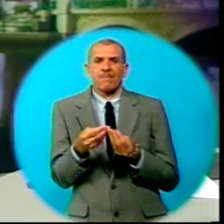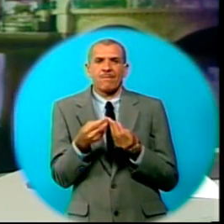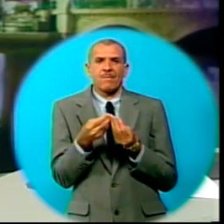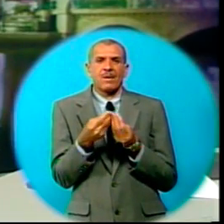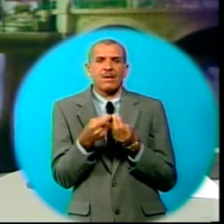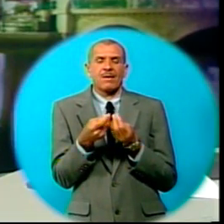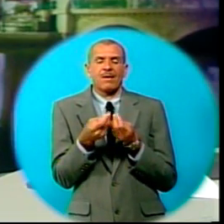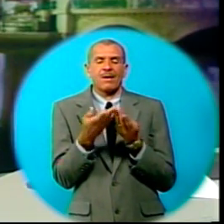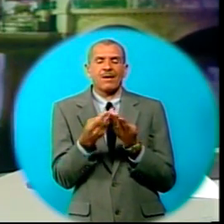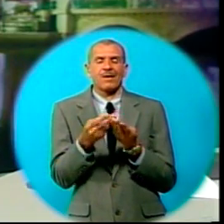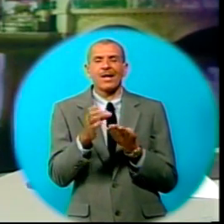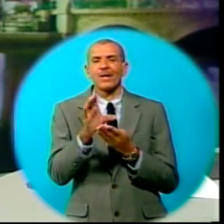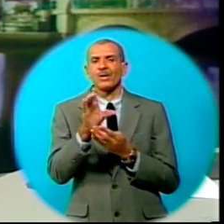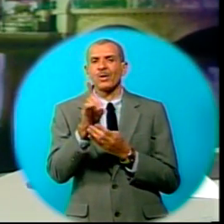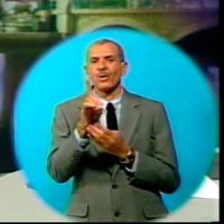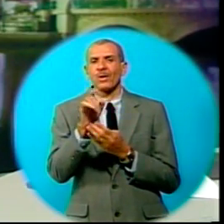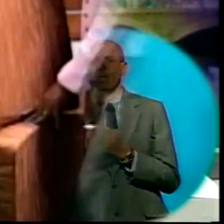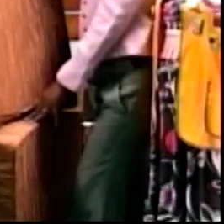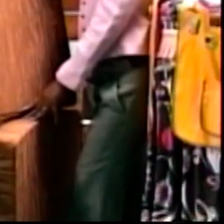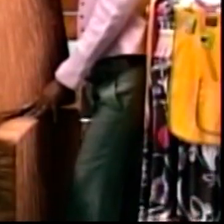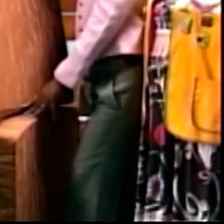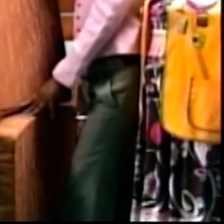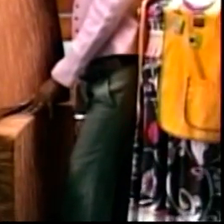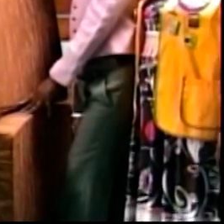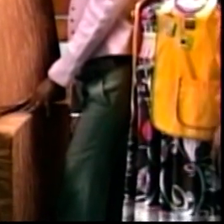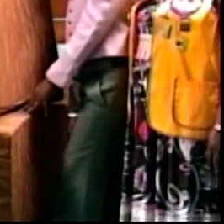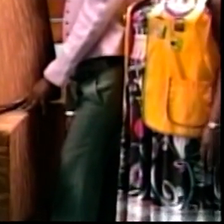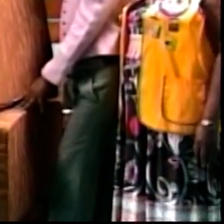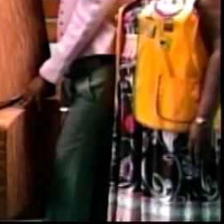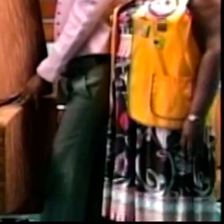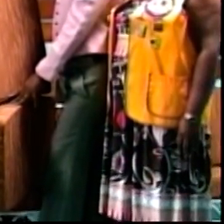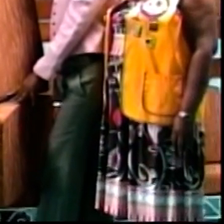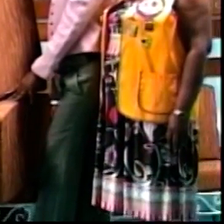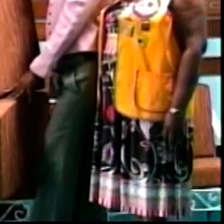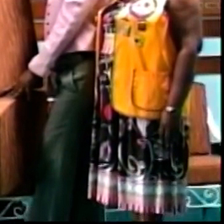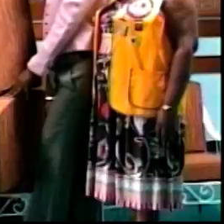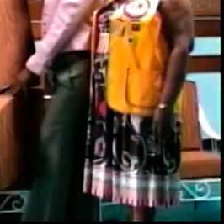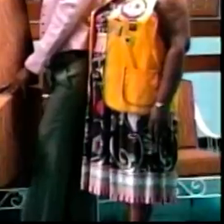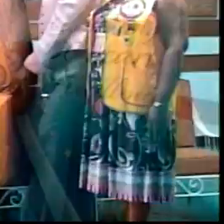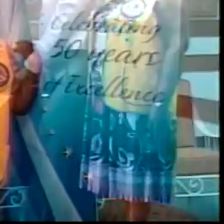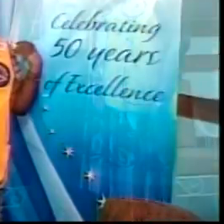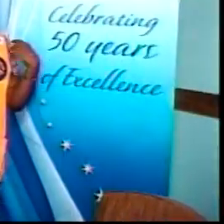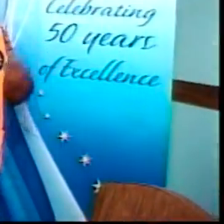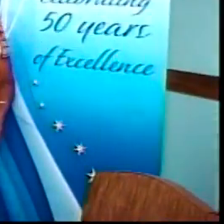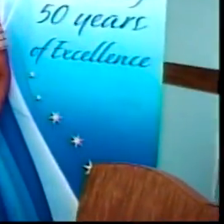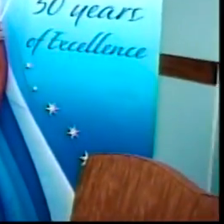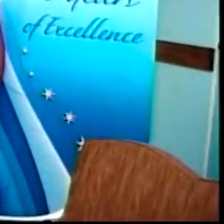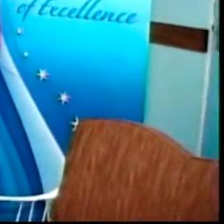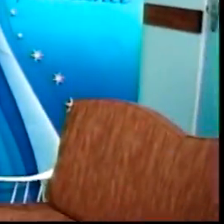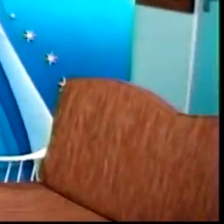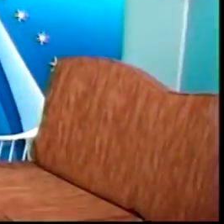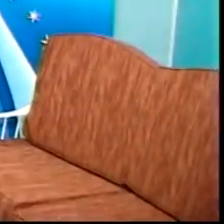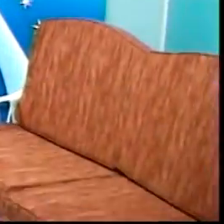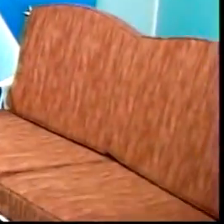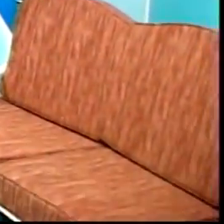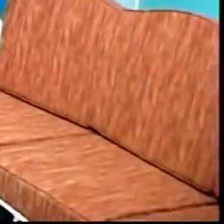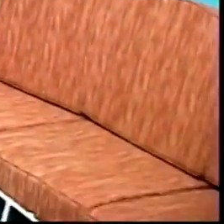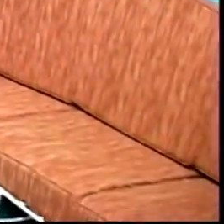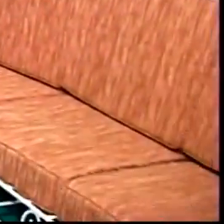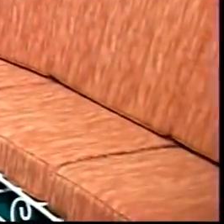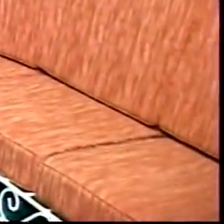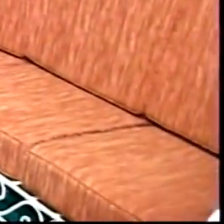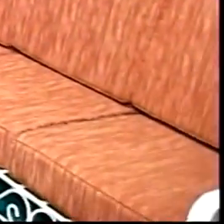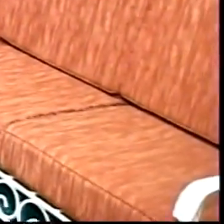A lawyer who fell ill during a hearing in the No. 5 Supreme Court has died. 56-year-old Alan Carter was at the time appearing on a